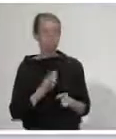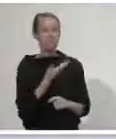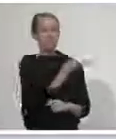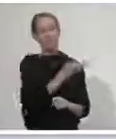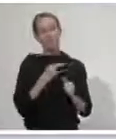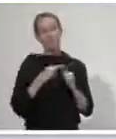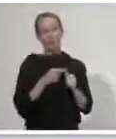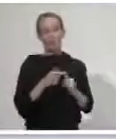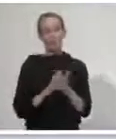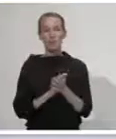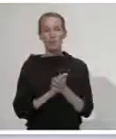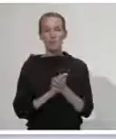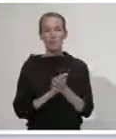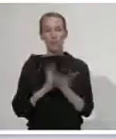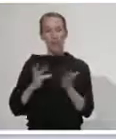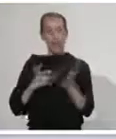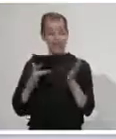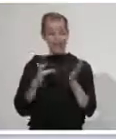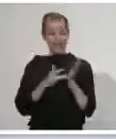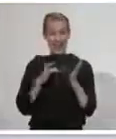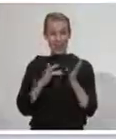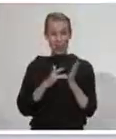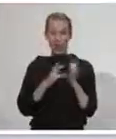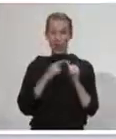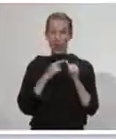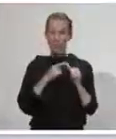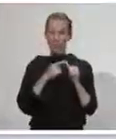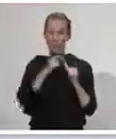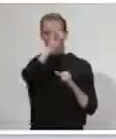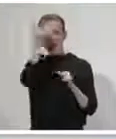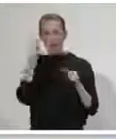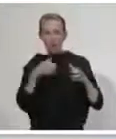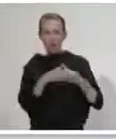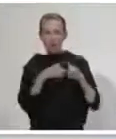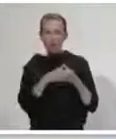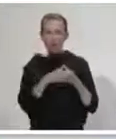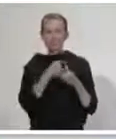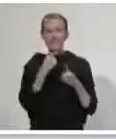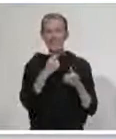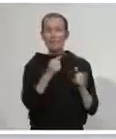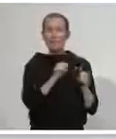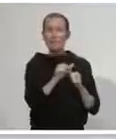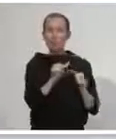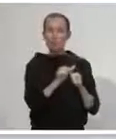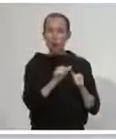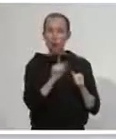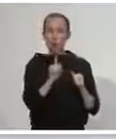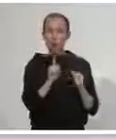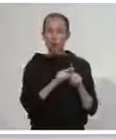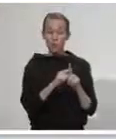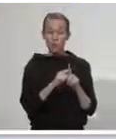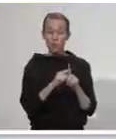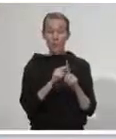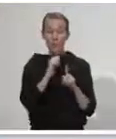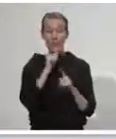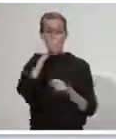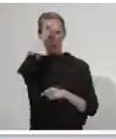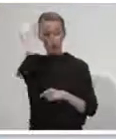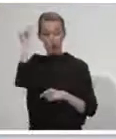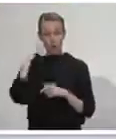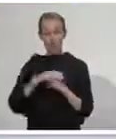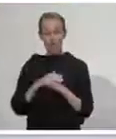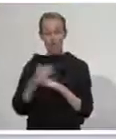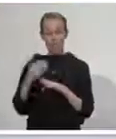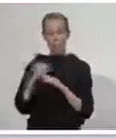was that nurses could not move between wards if they were working on a shift with COVID patients, but that they could work